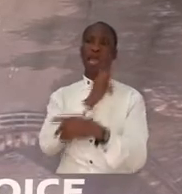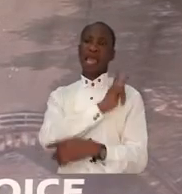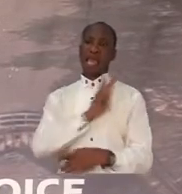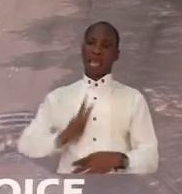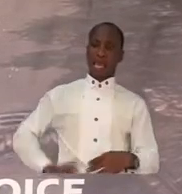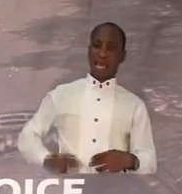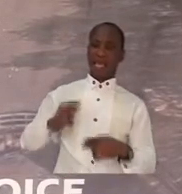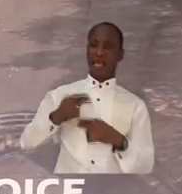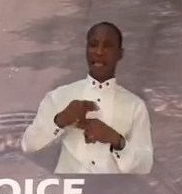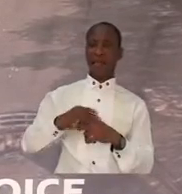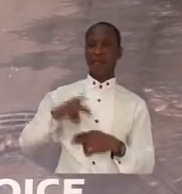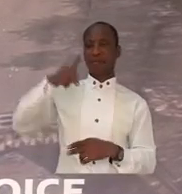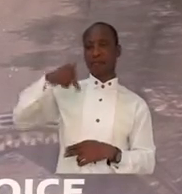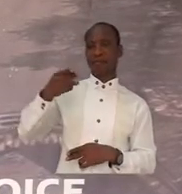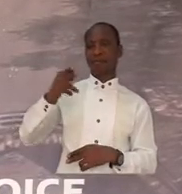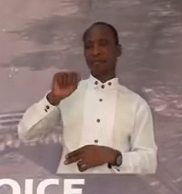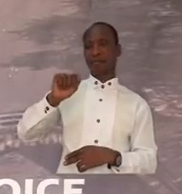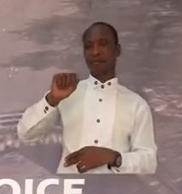woka no ye yankopon be